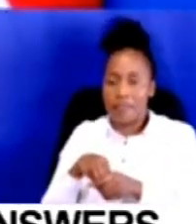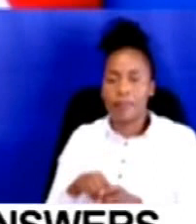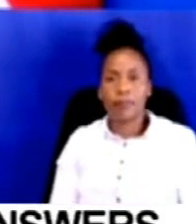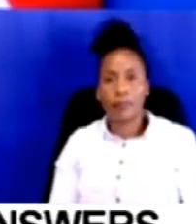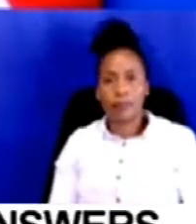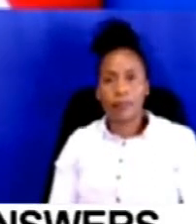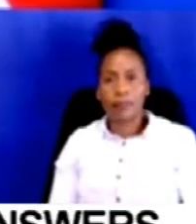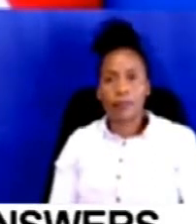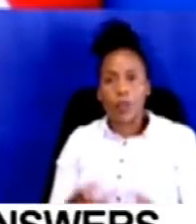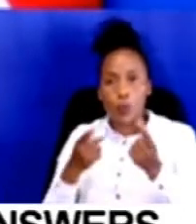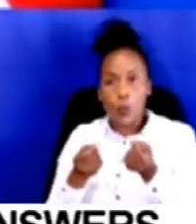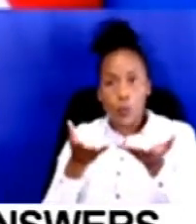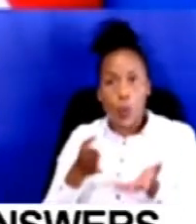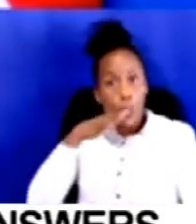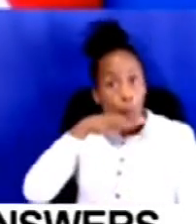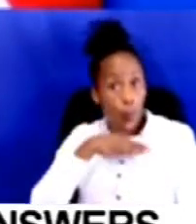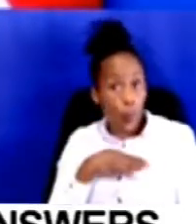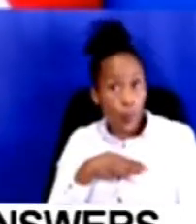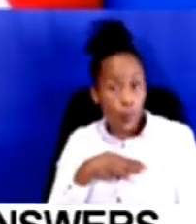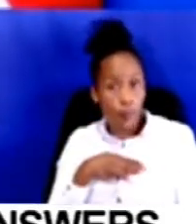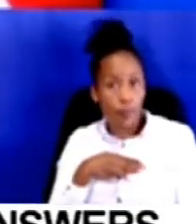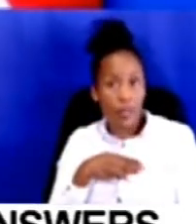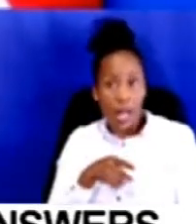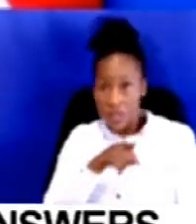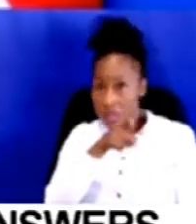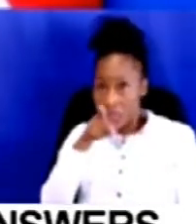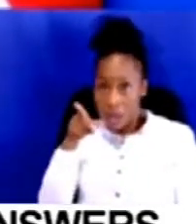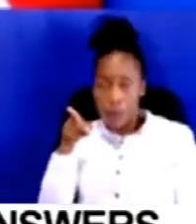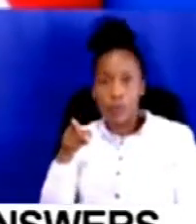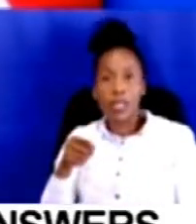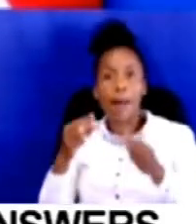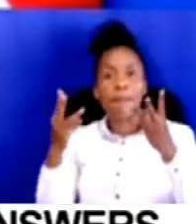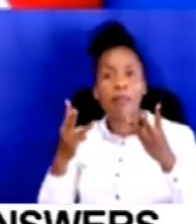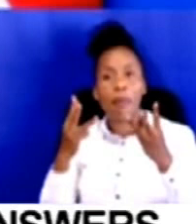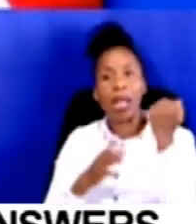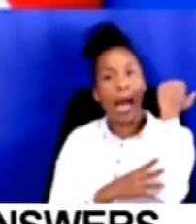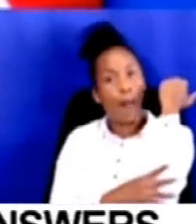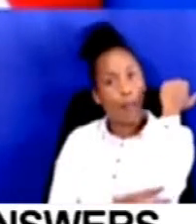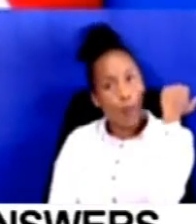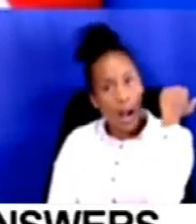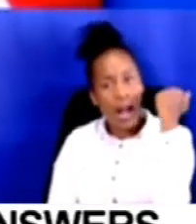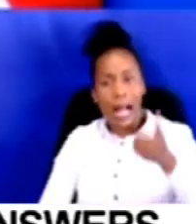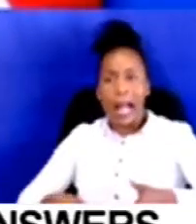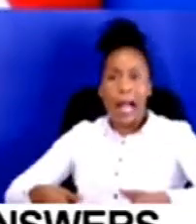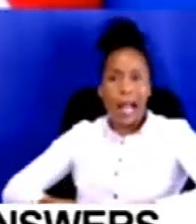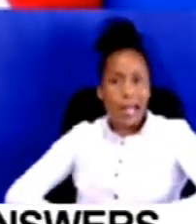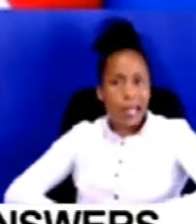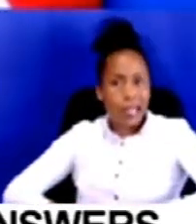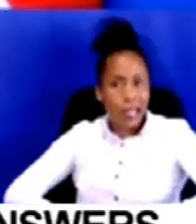If we don't do so, those people who are poor, who are hungry,